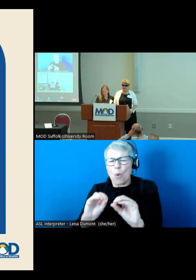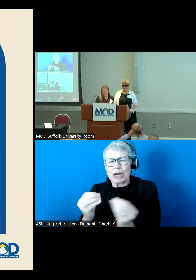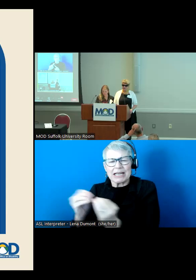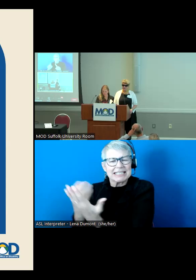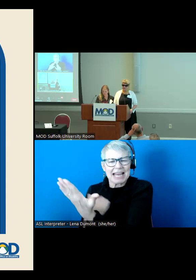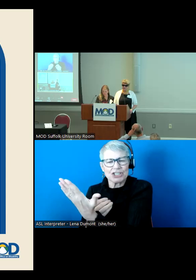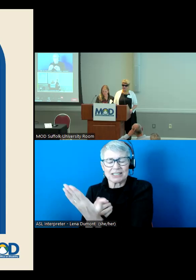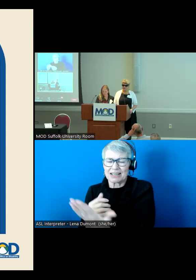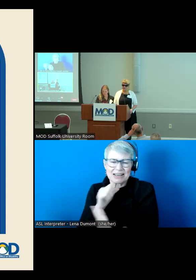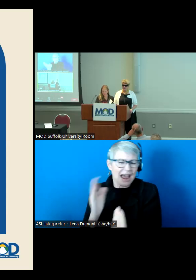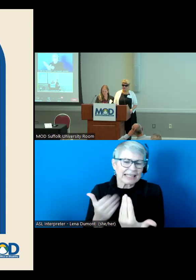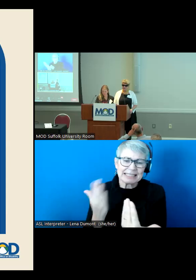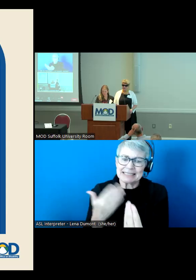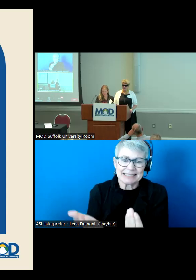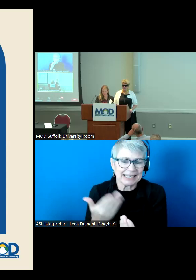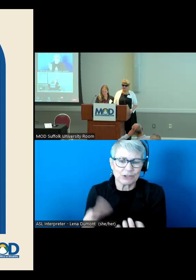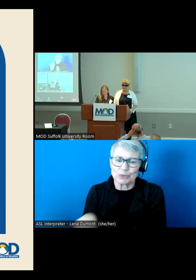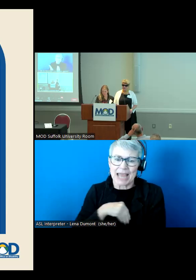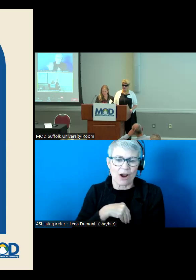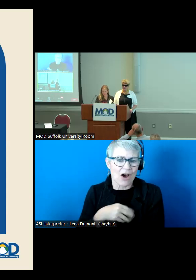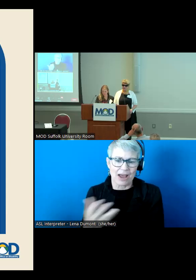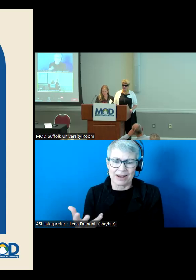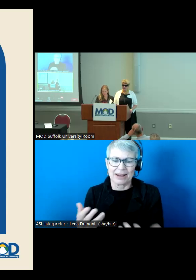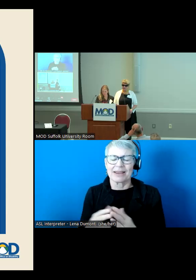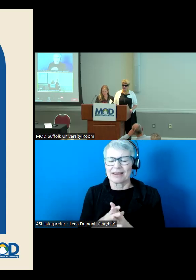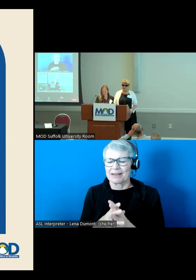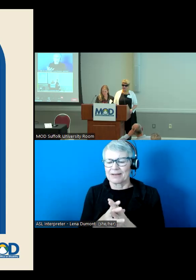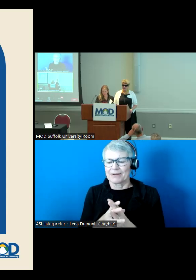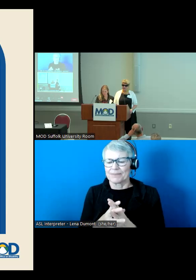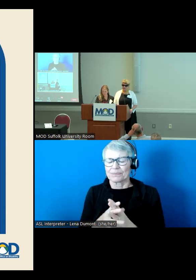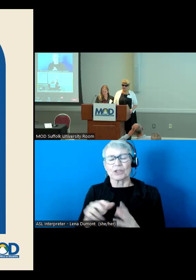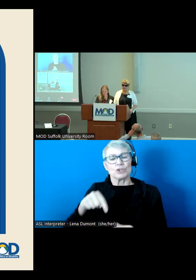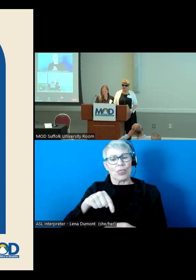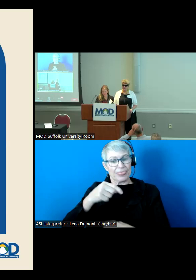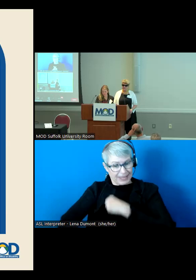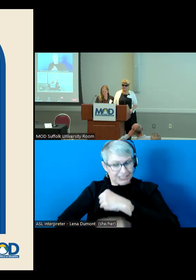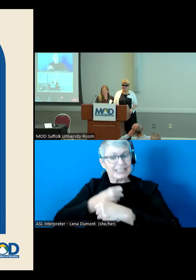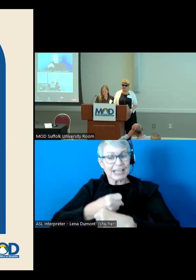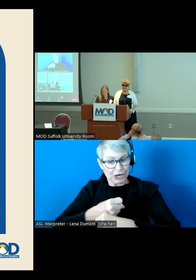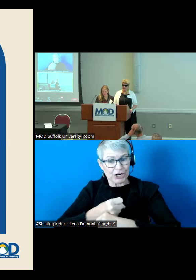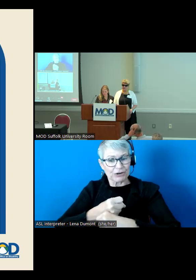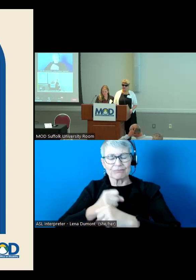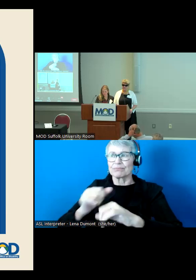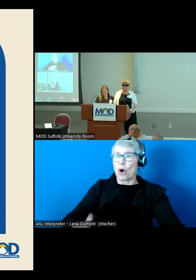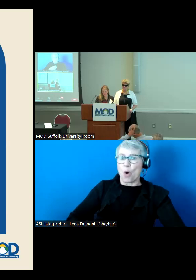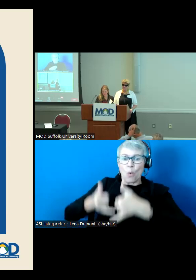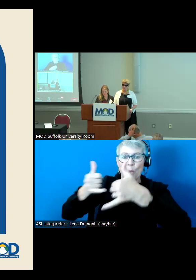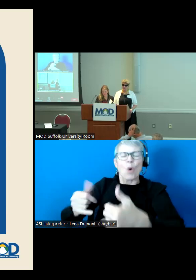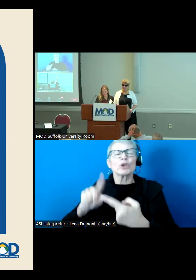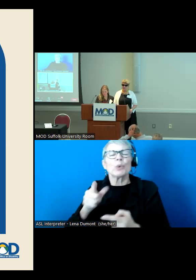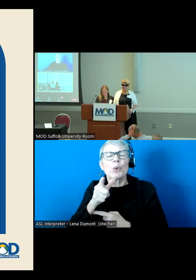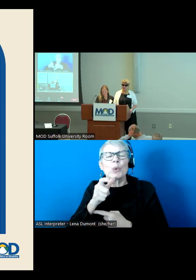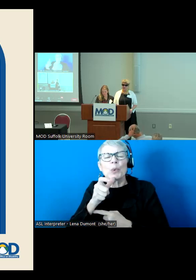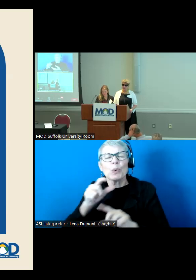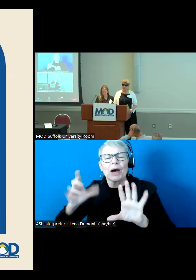You know, so this year we'll be presenting this, as everyone knows, to the Joanne